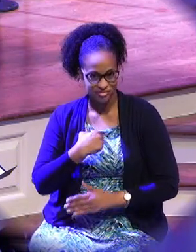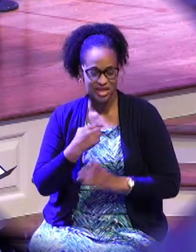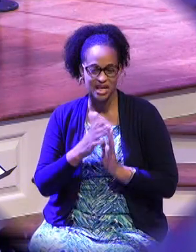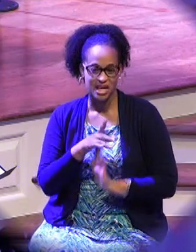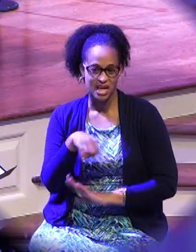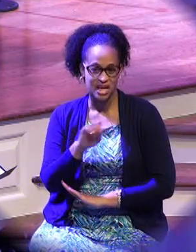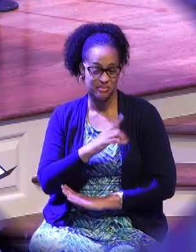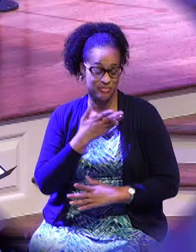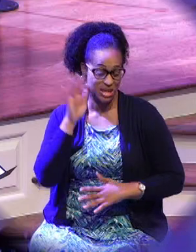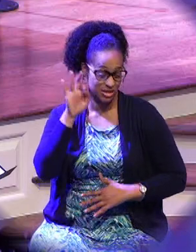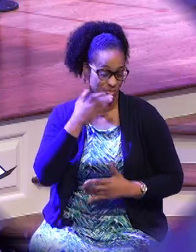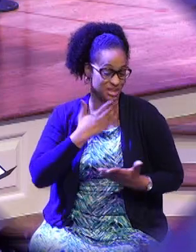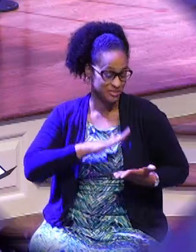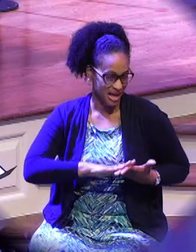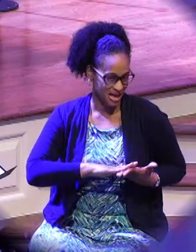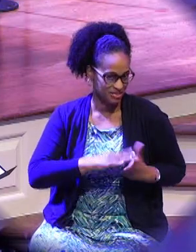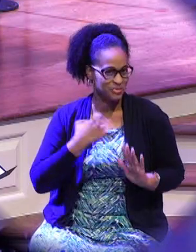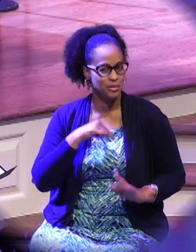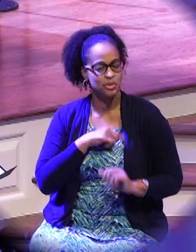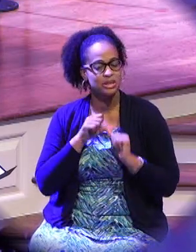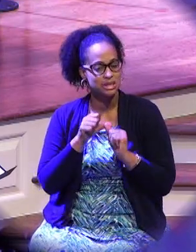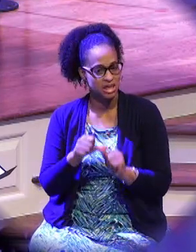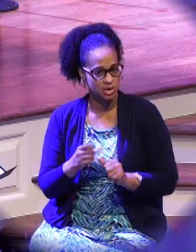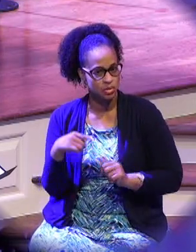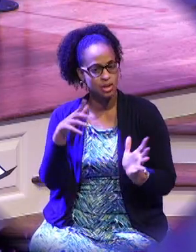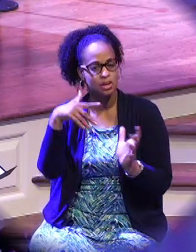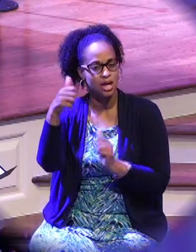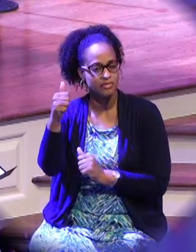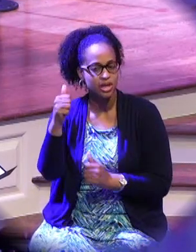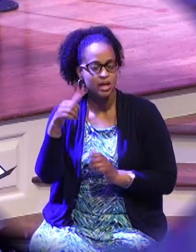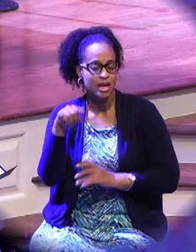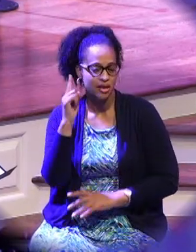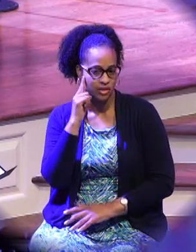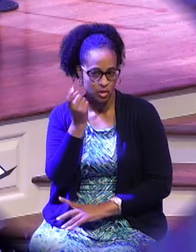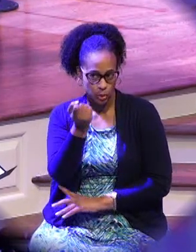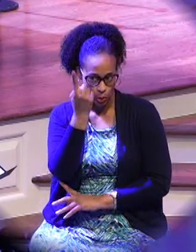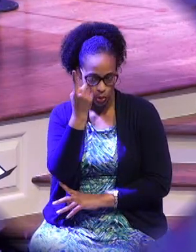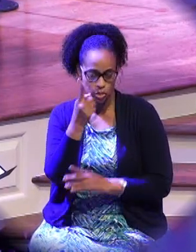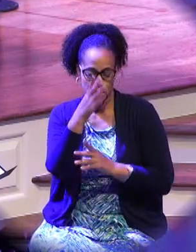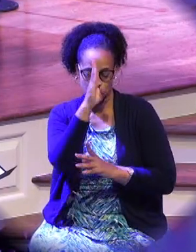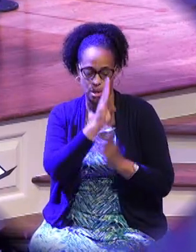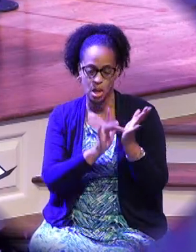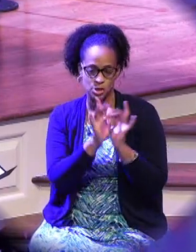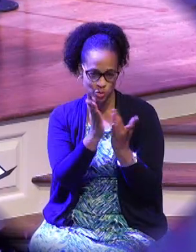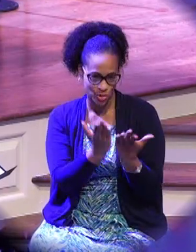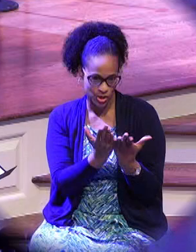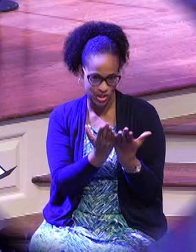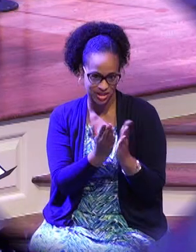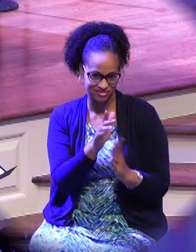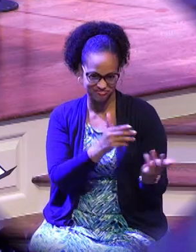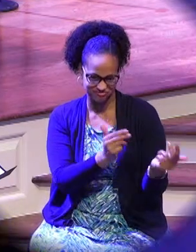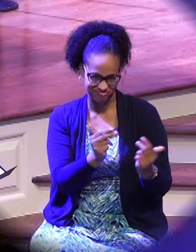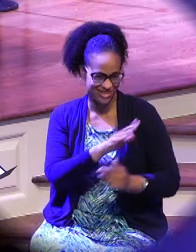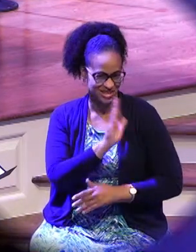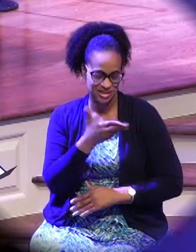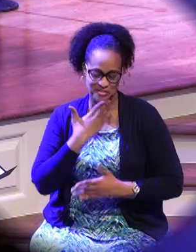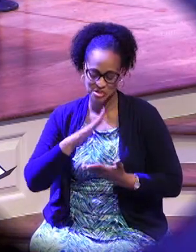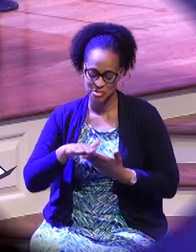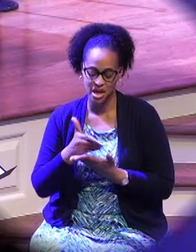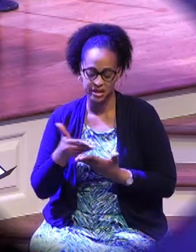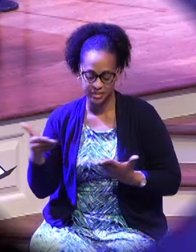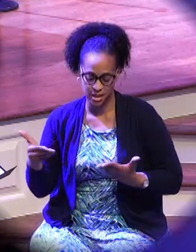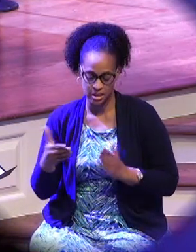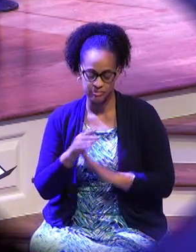sermon is bad, we still will have left having heard God's word, and that is never a bad thing. So